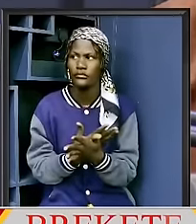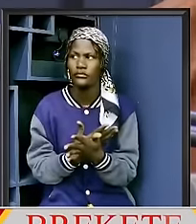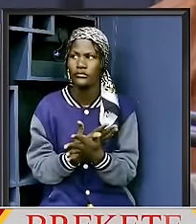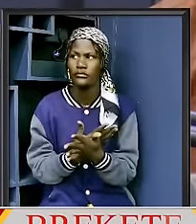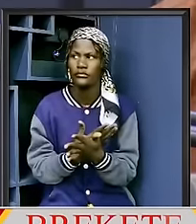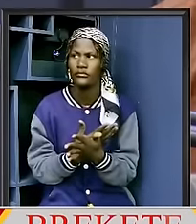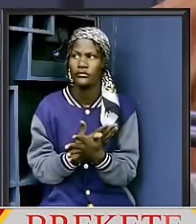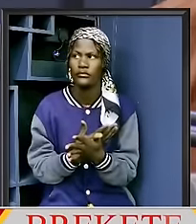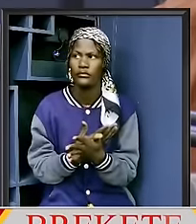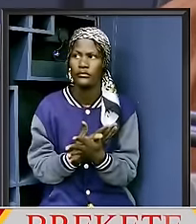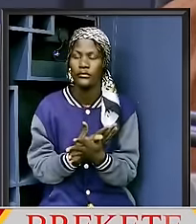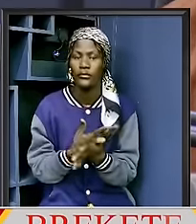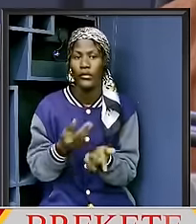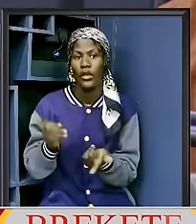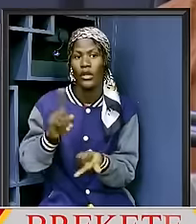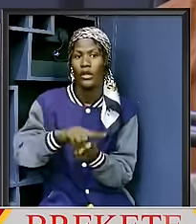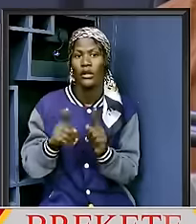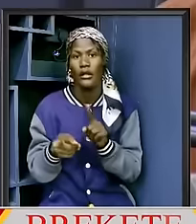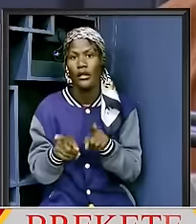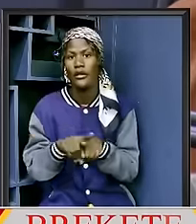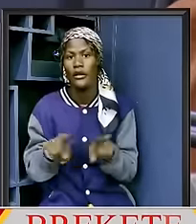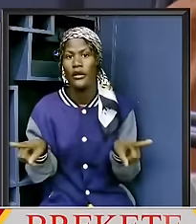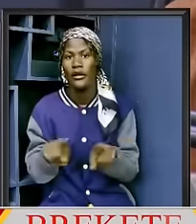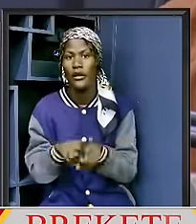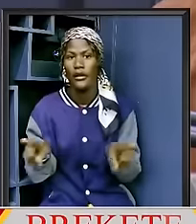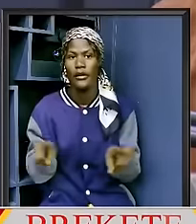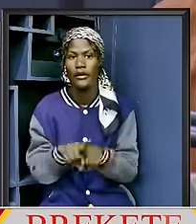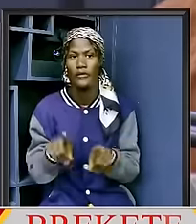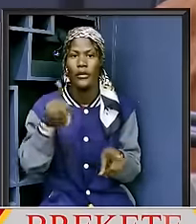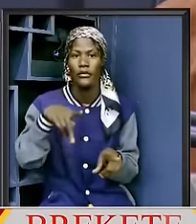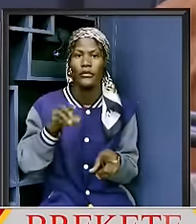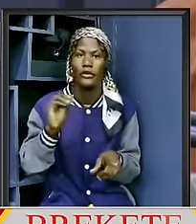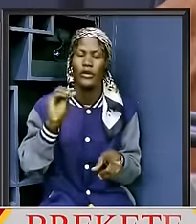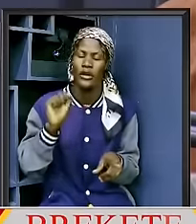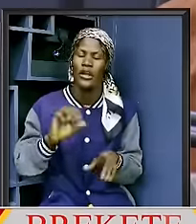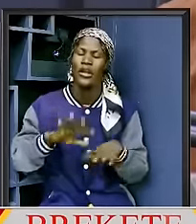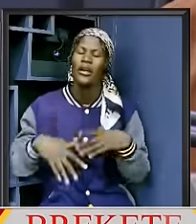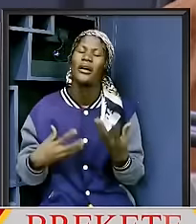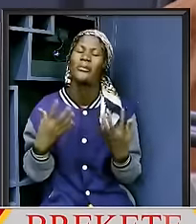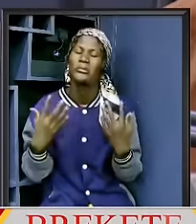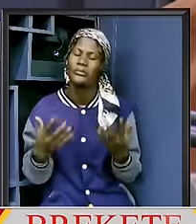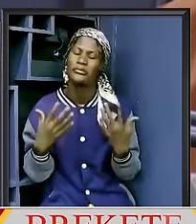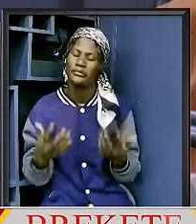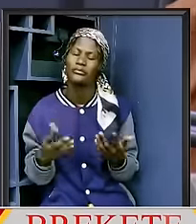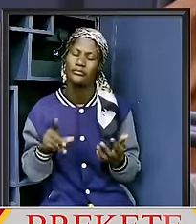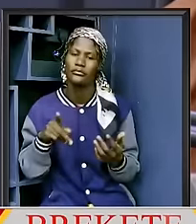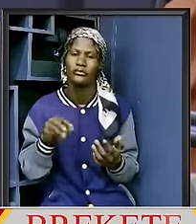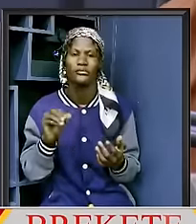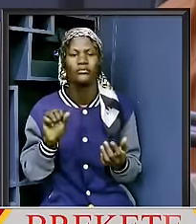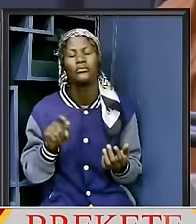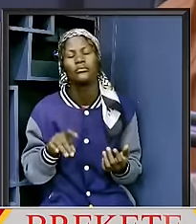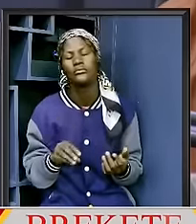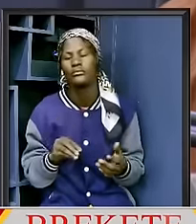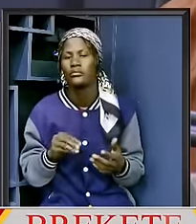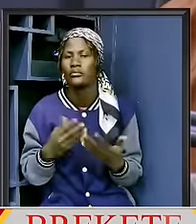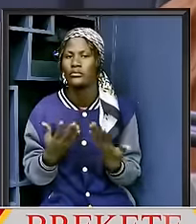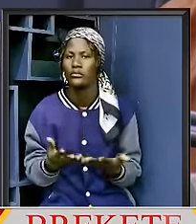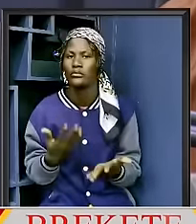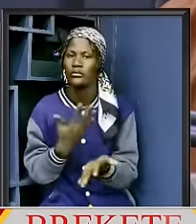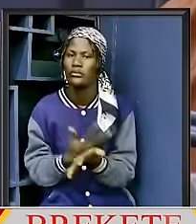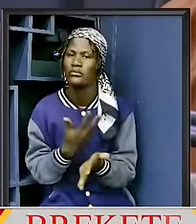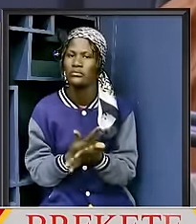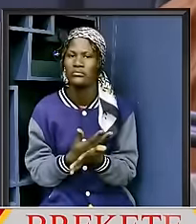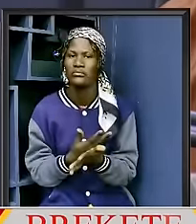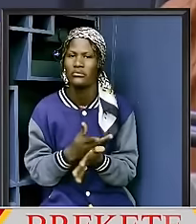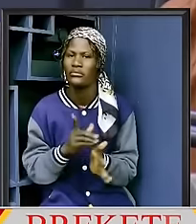sending from different POS. How many customers will I say, go and trace this, go and trace this? And the cashless was very, that